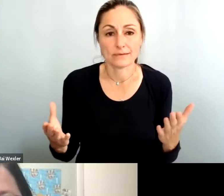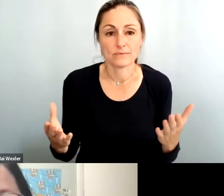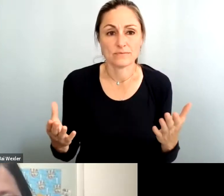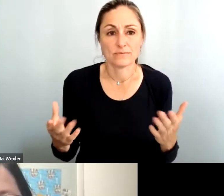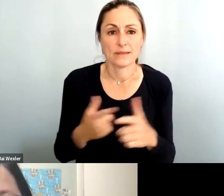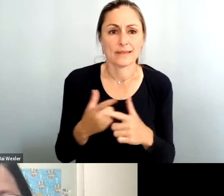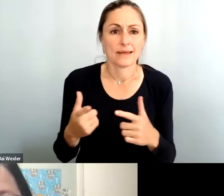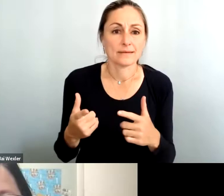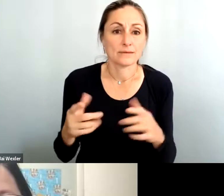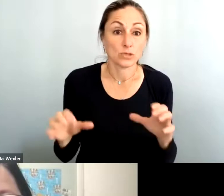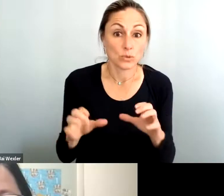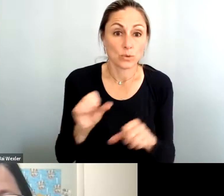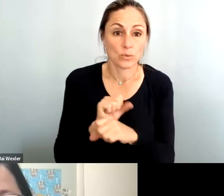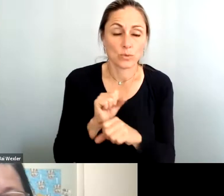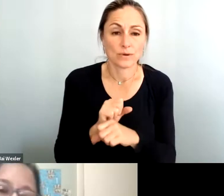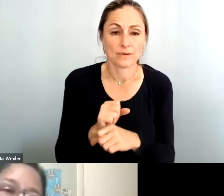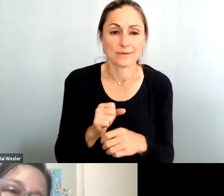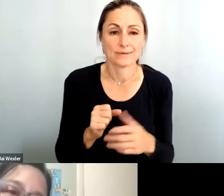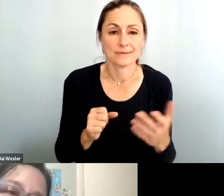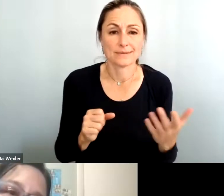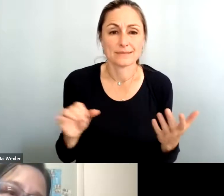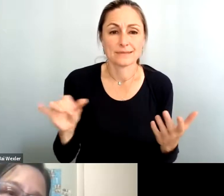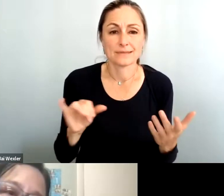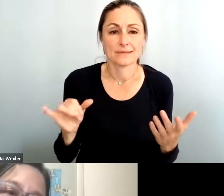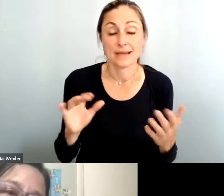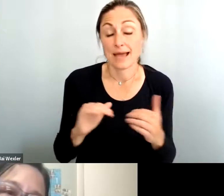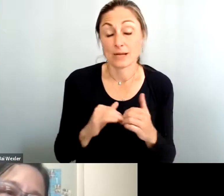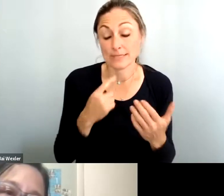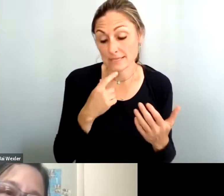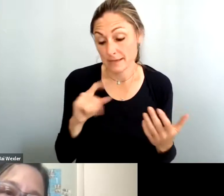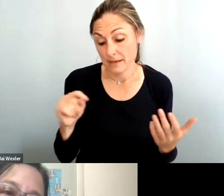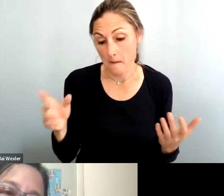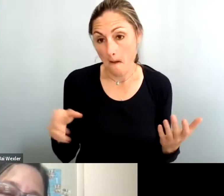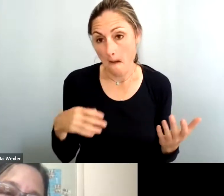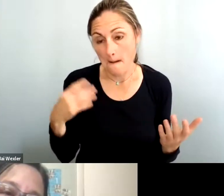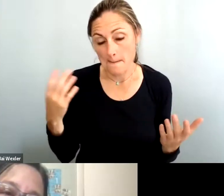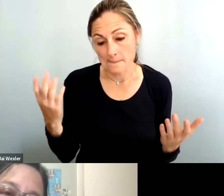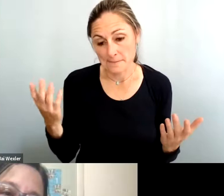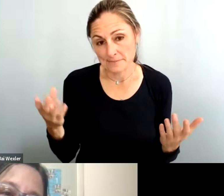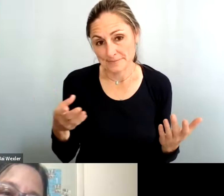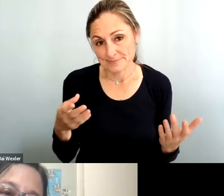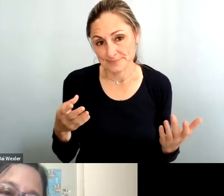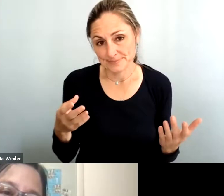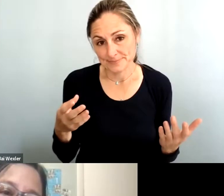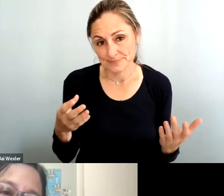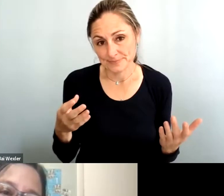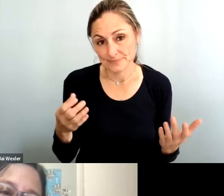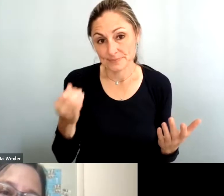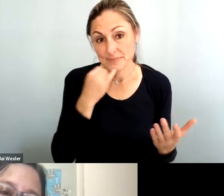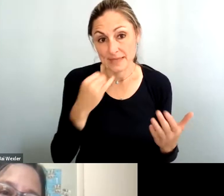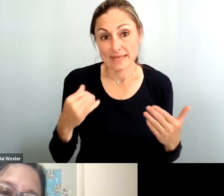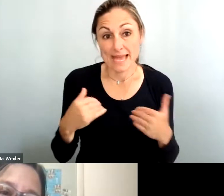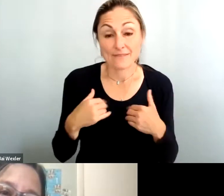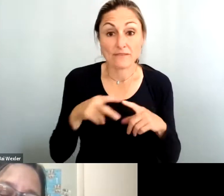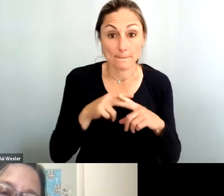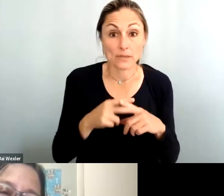work. It's a bit like, how can I put it? If I have a plumbing